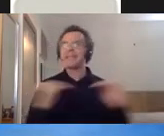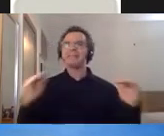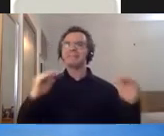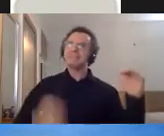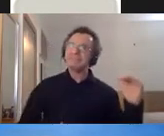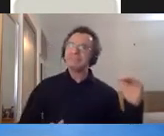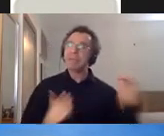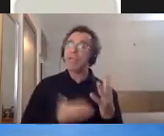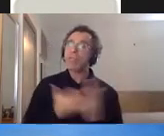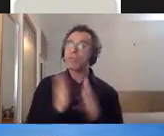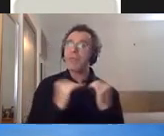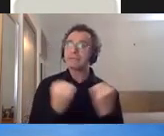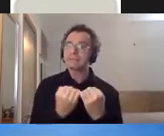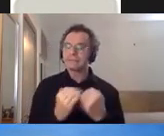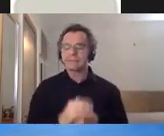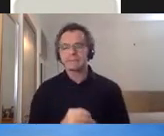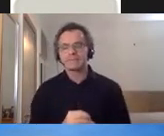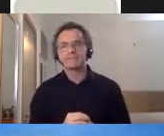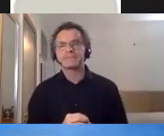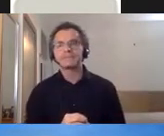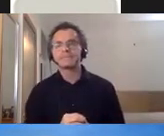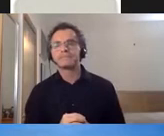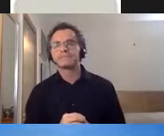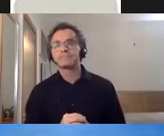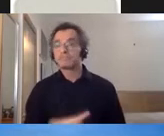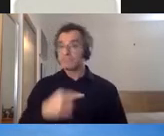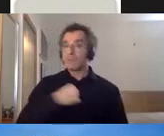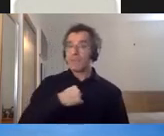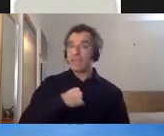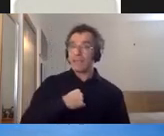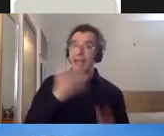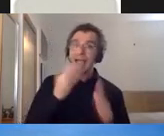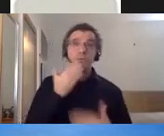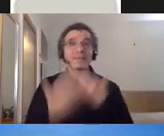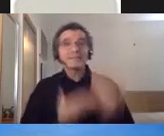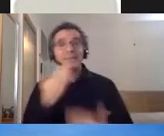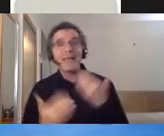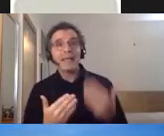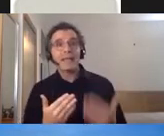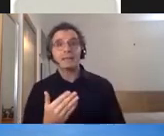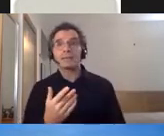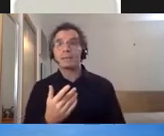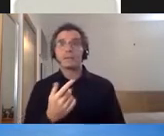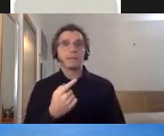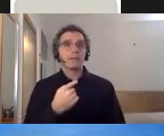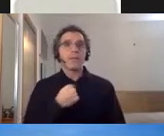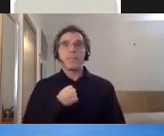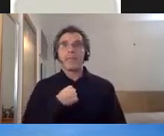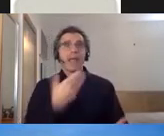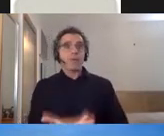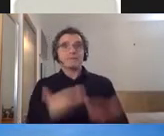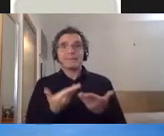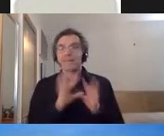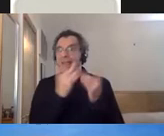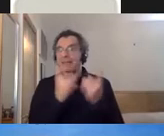lessons compared with his peers. I had to explain, but I wasn't actually given anything to try and catch up, to